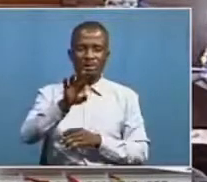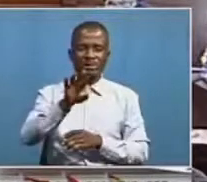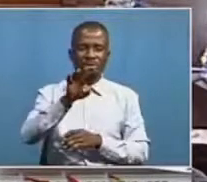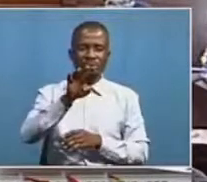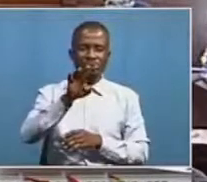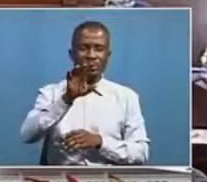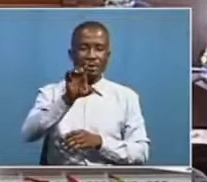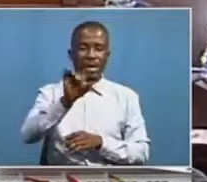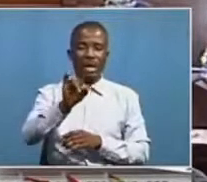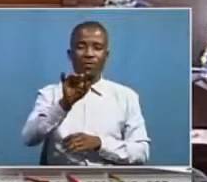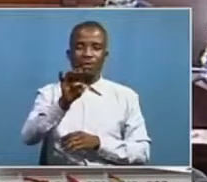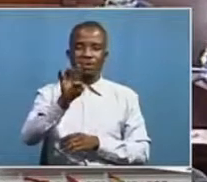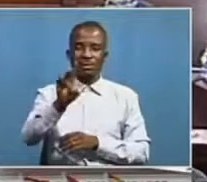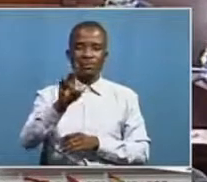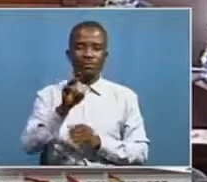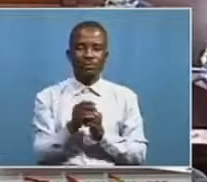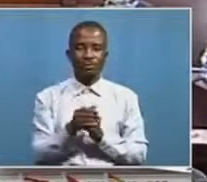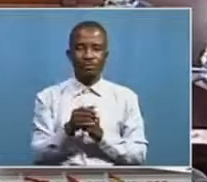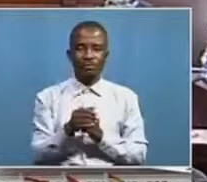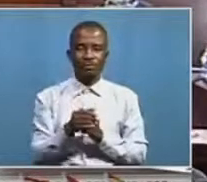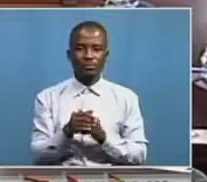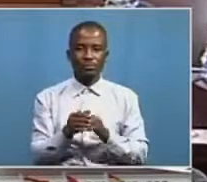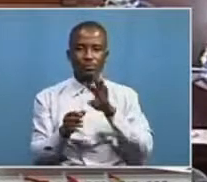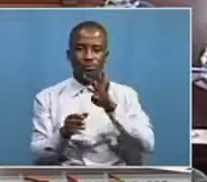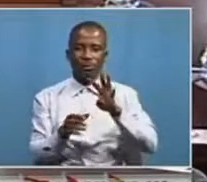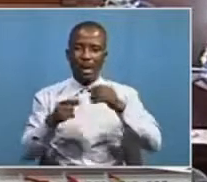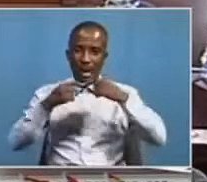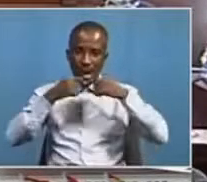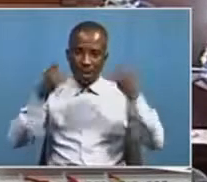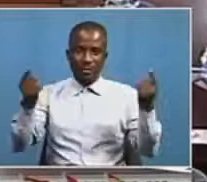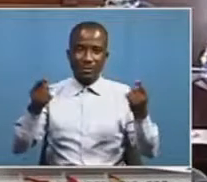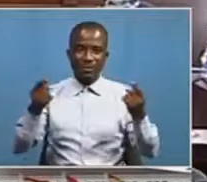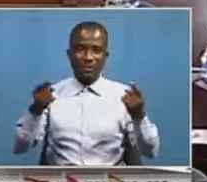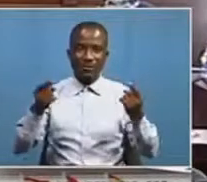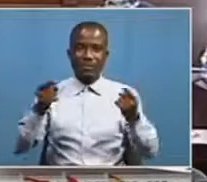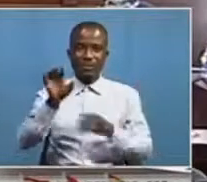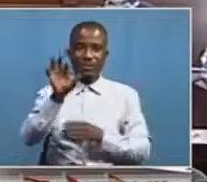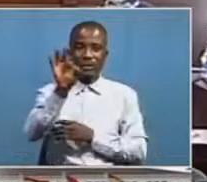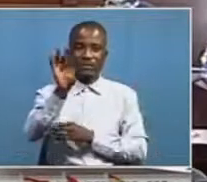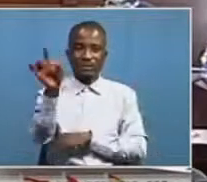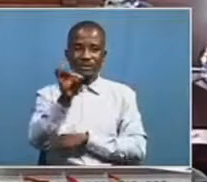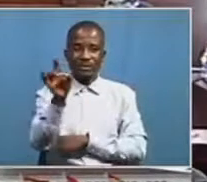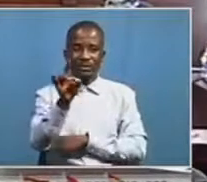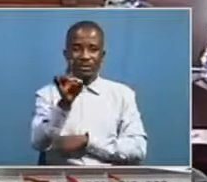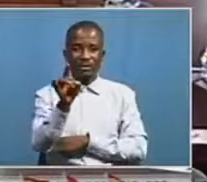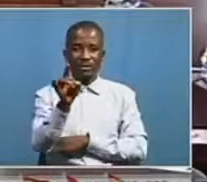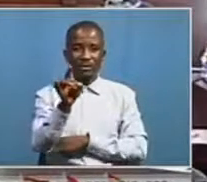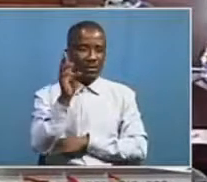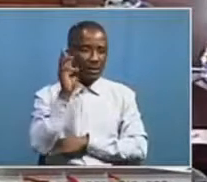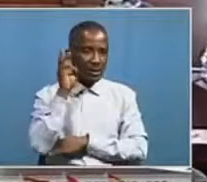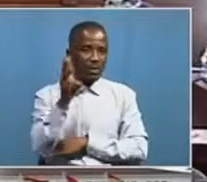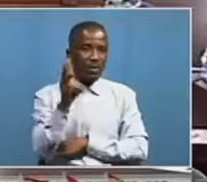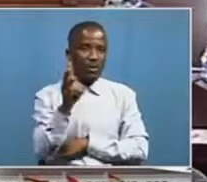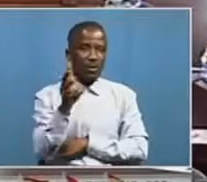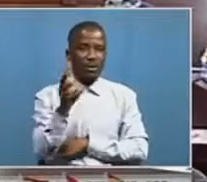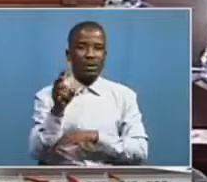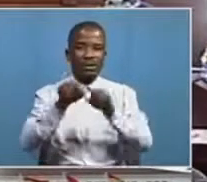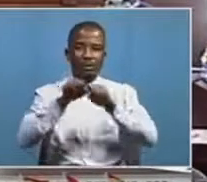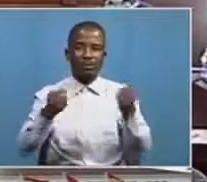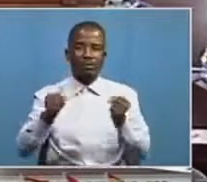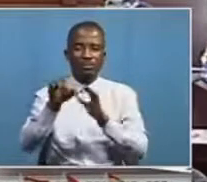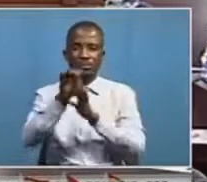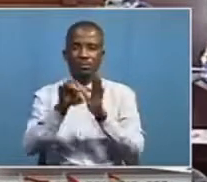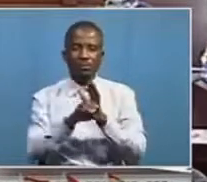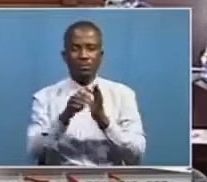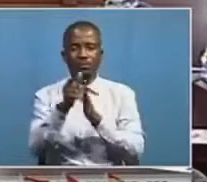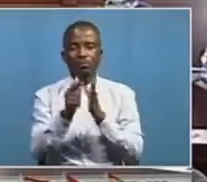court. Issue 4. Whether the declaration of 9th December was in violation of Article 63 Clause